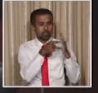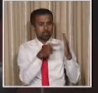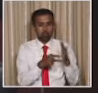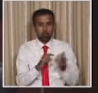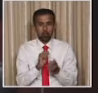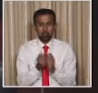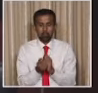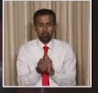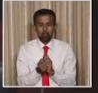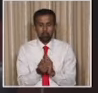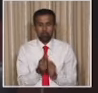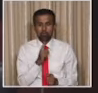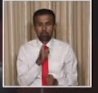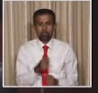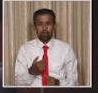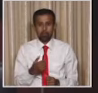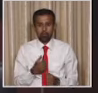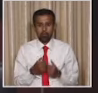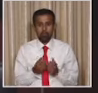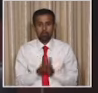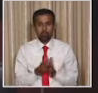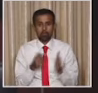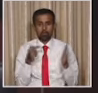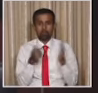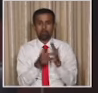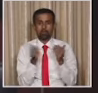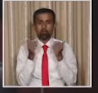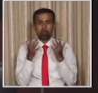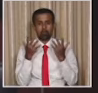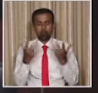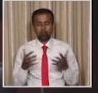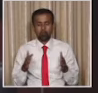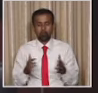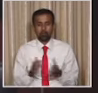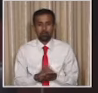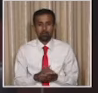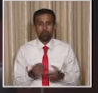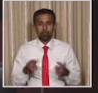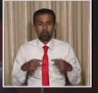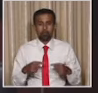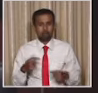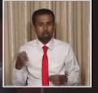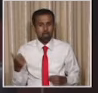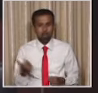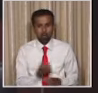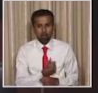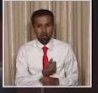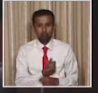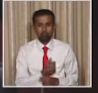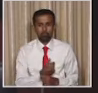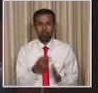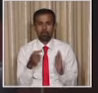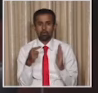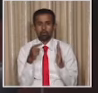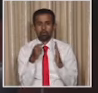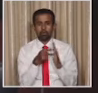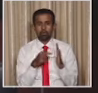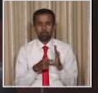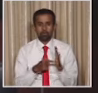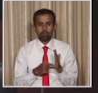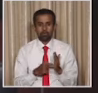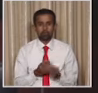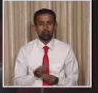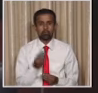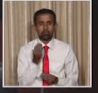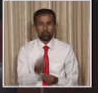us. It's really not that. We need to fix the loopholes. For example, tax concessions need